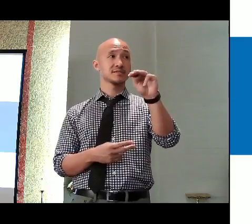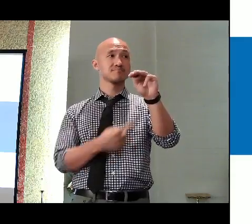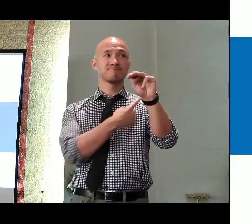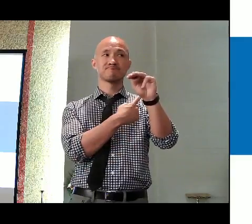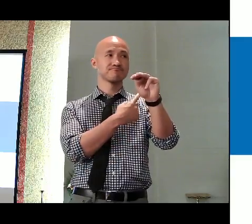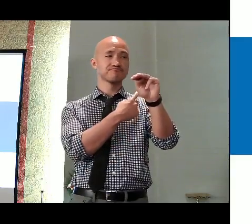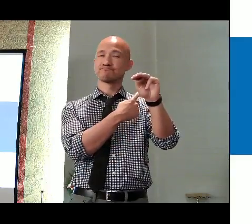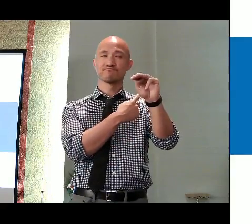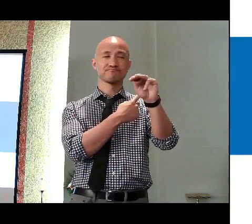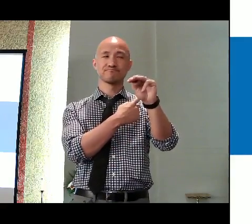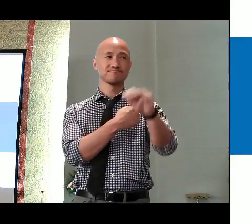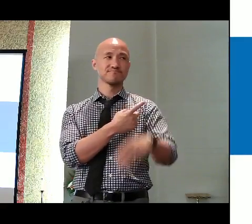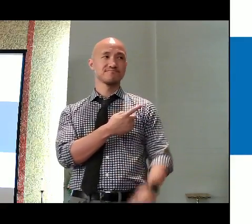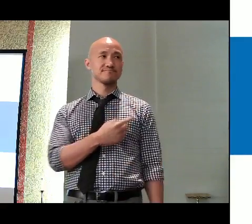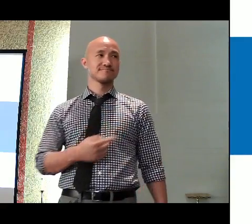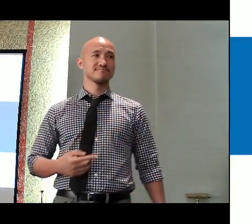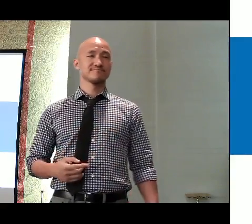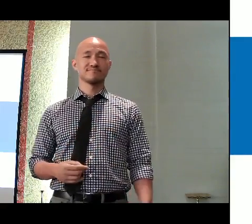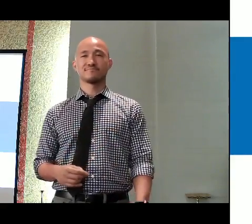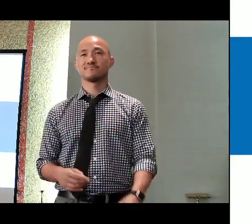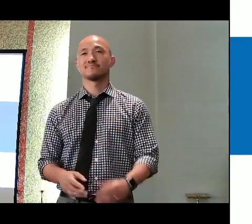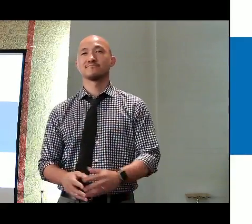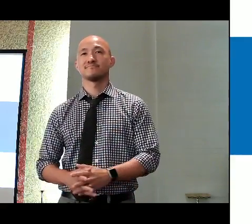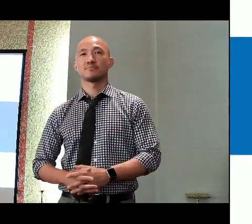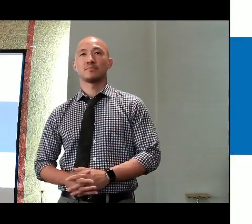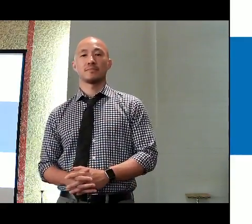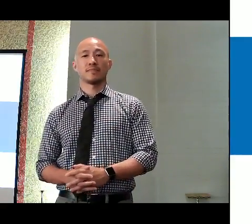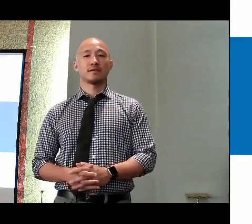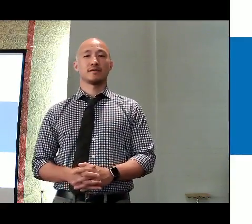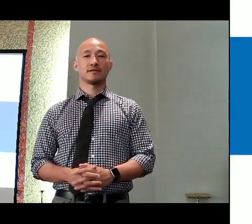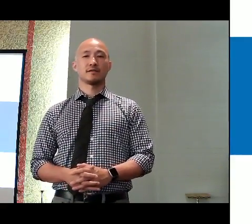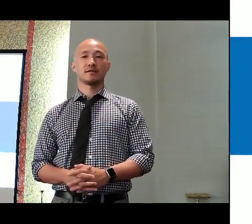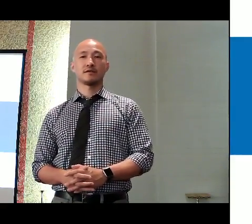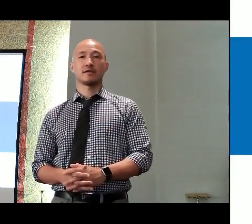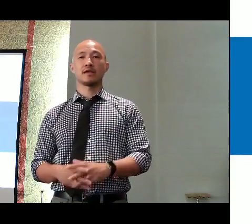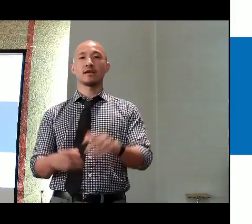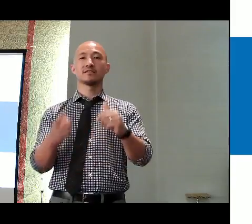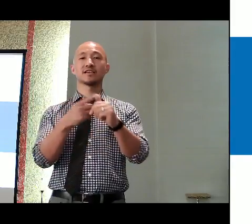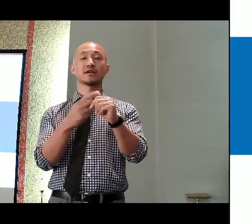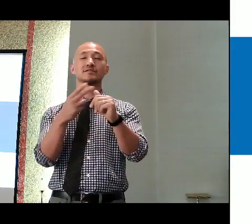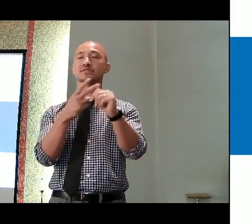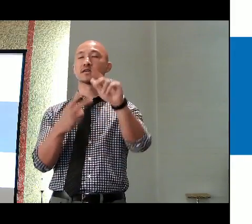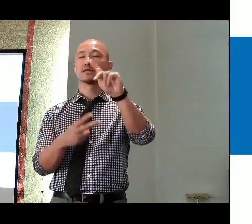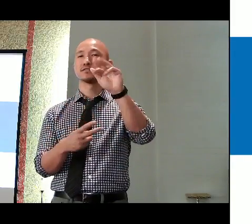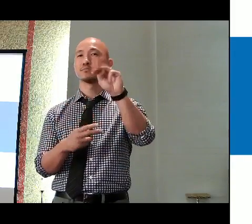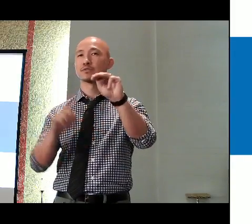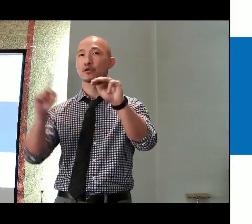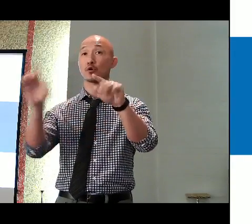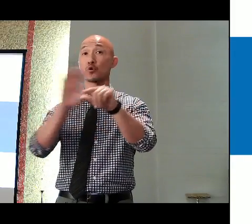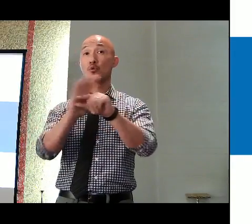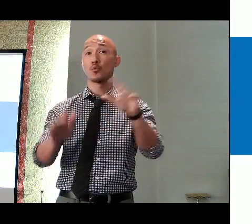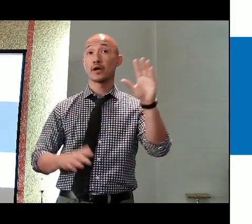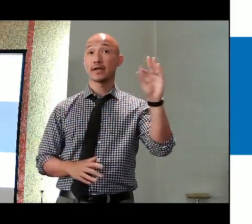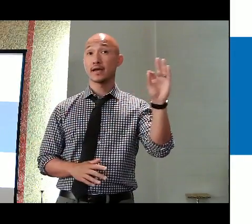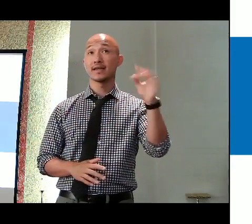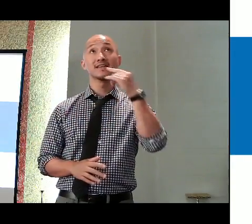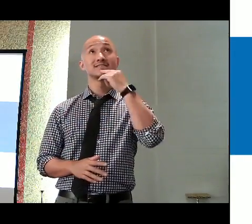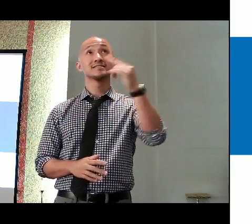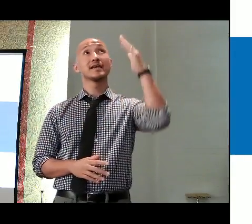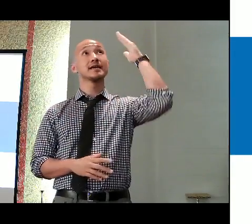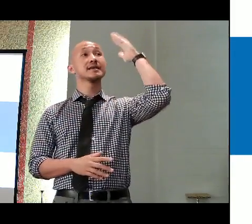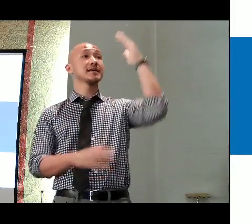verse 9, which Danny had up on the board, said, He has saved us